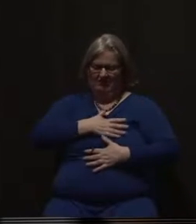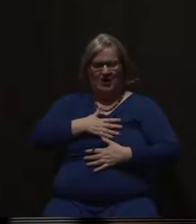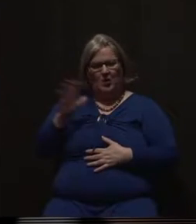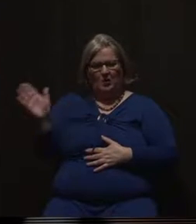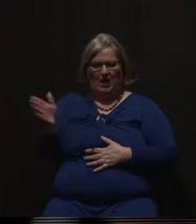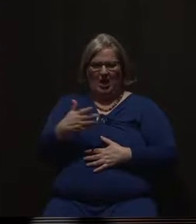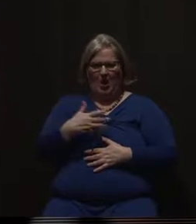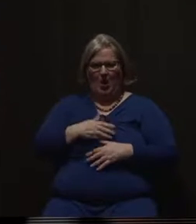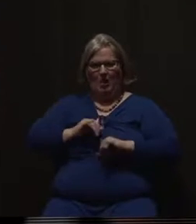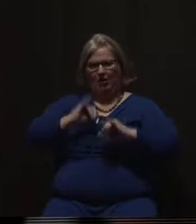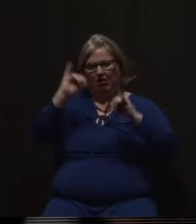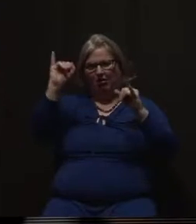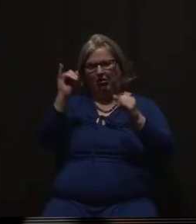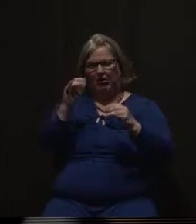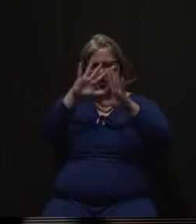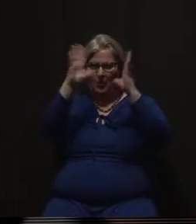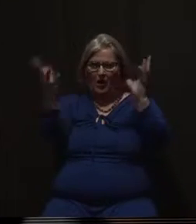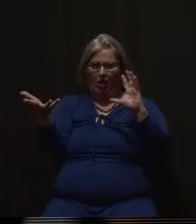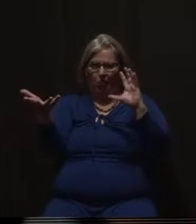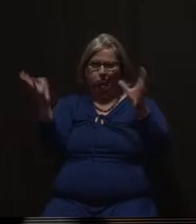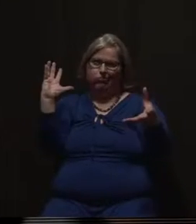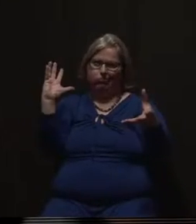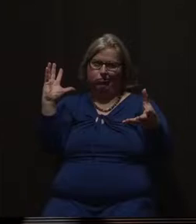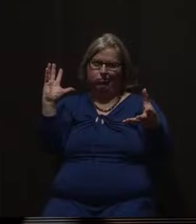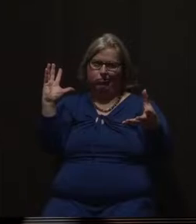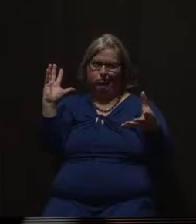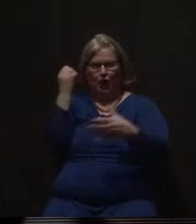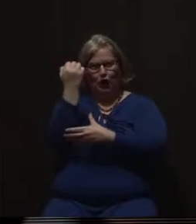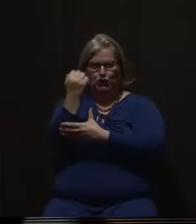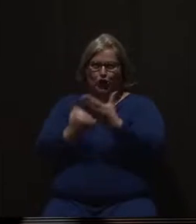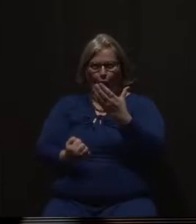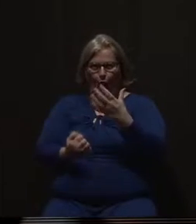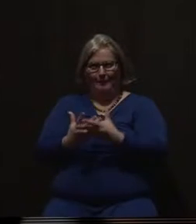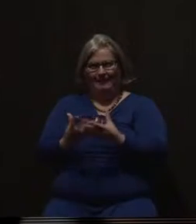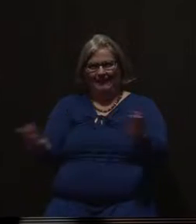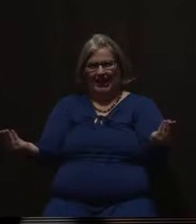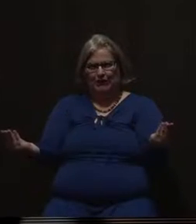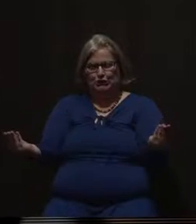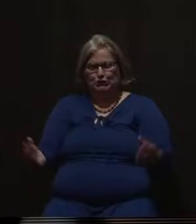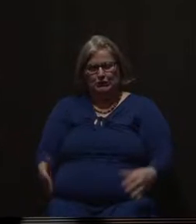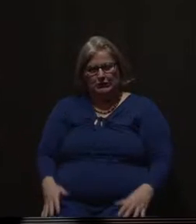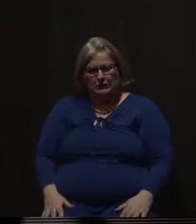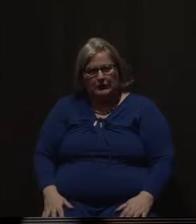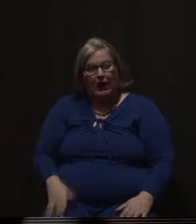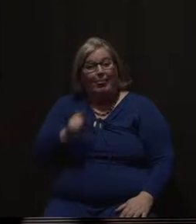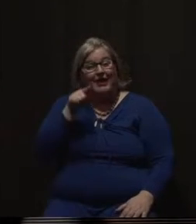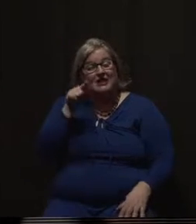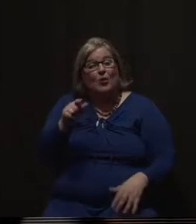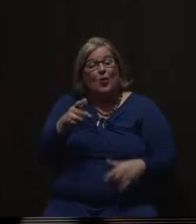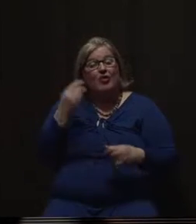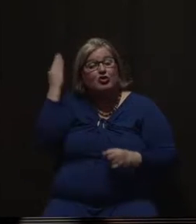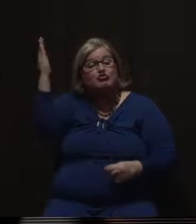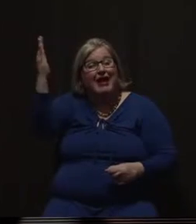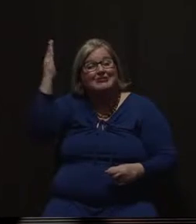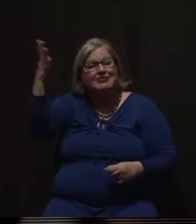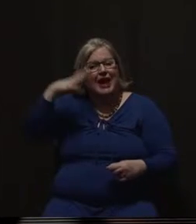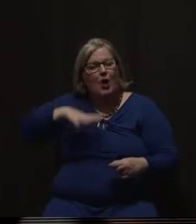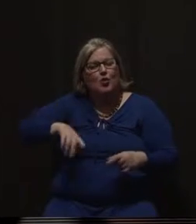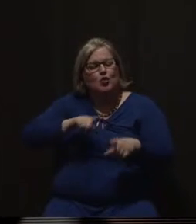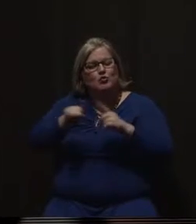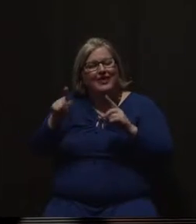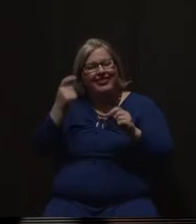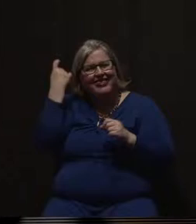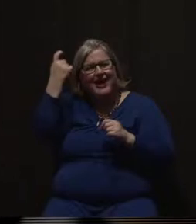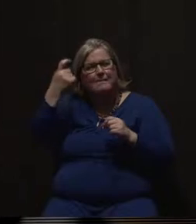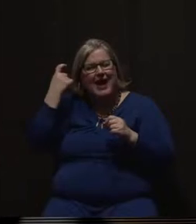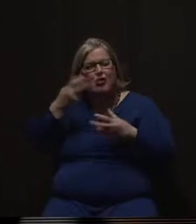a lot now, then we will be doomed a bit later. But that's all our political rhetoric. So I want a rhetoric of hope that's not